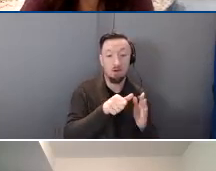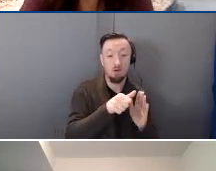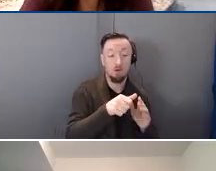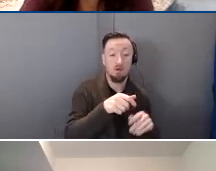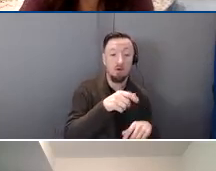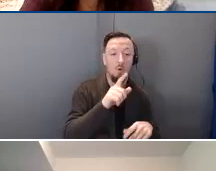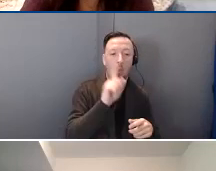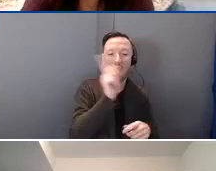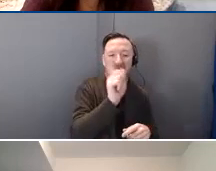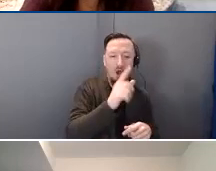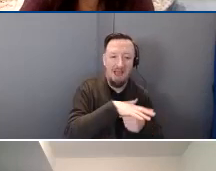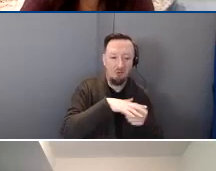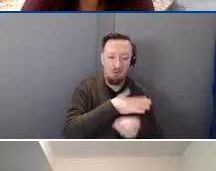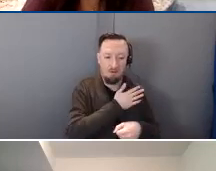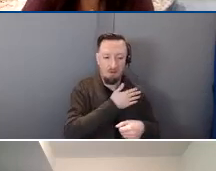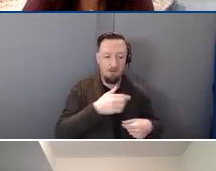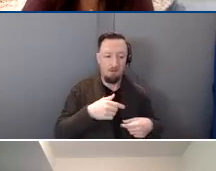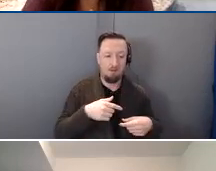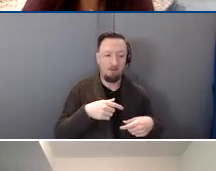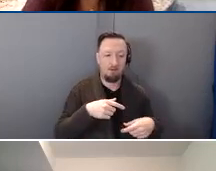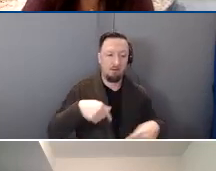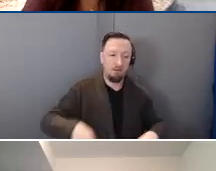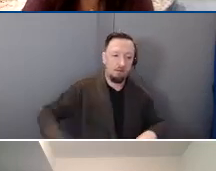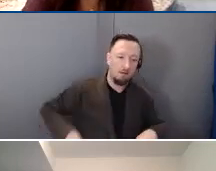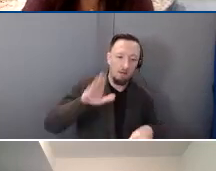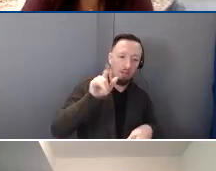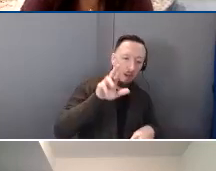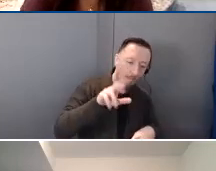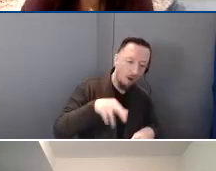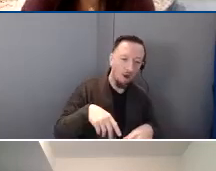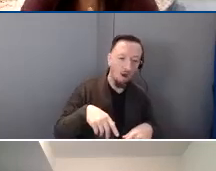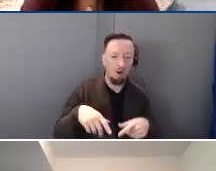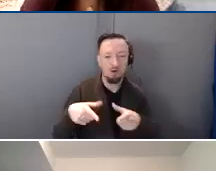or thoracic or lumbar or sacral.